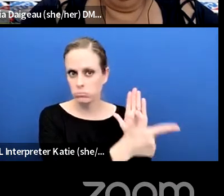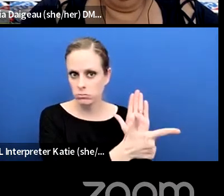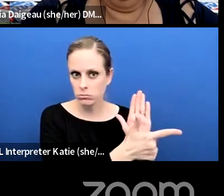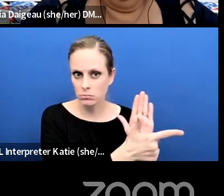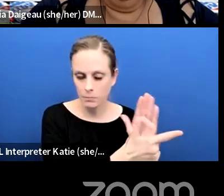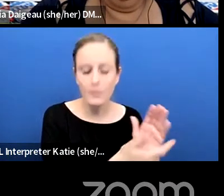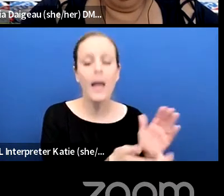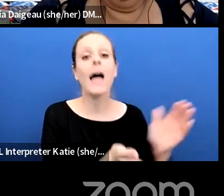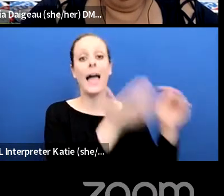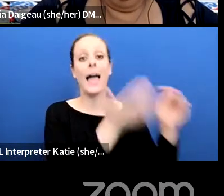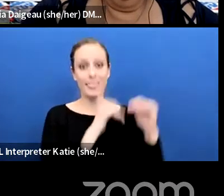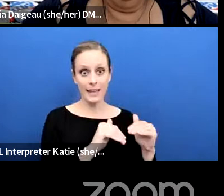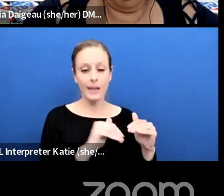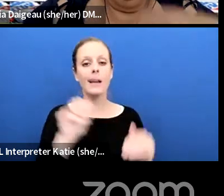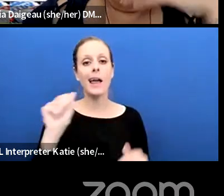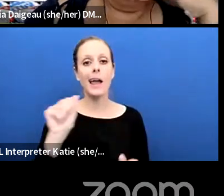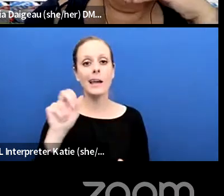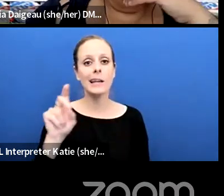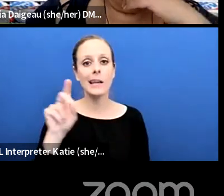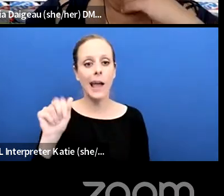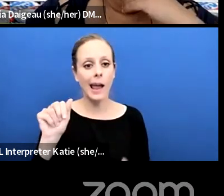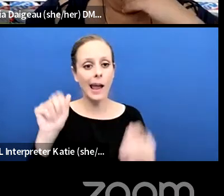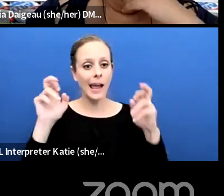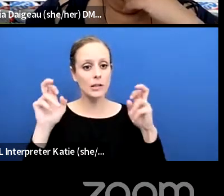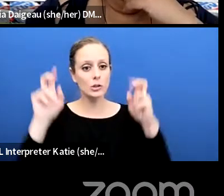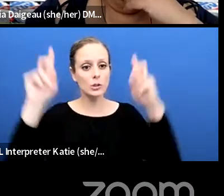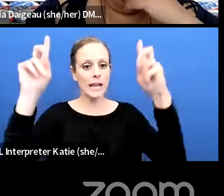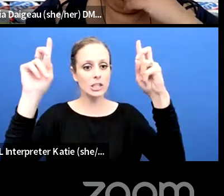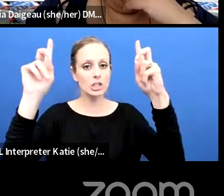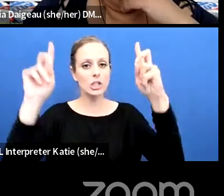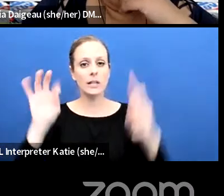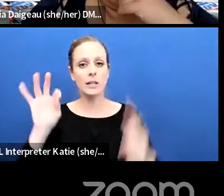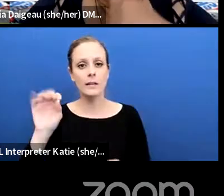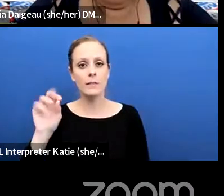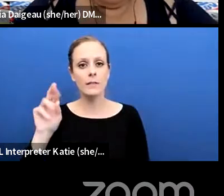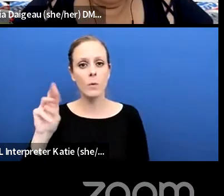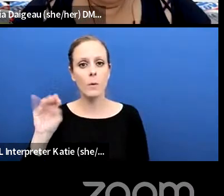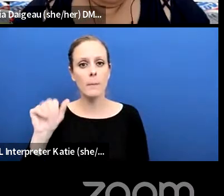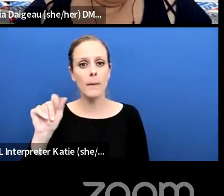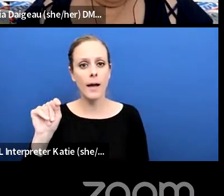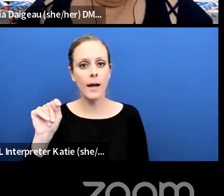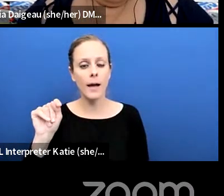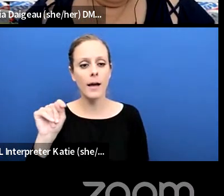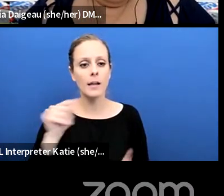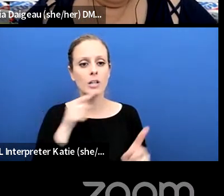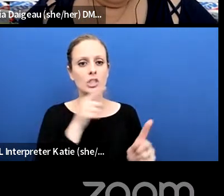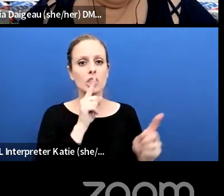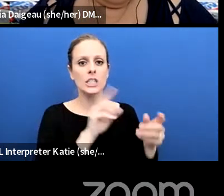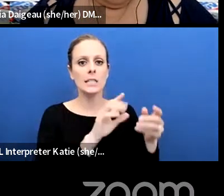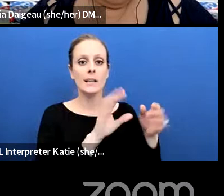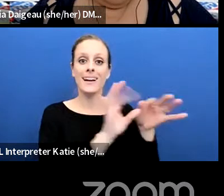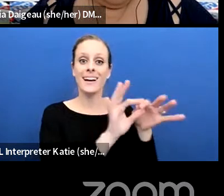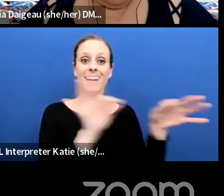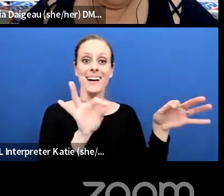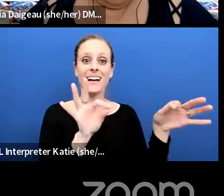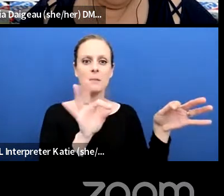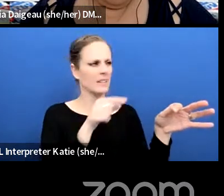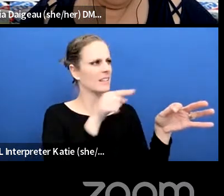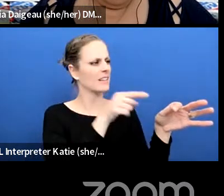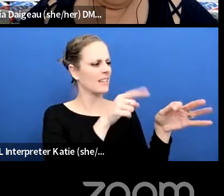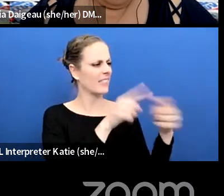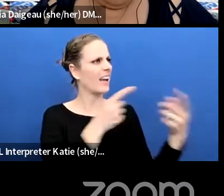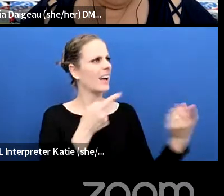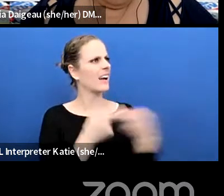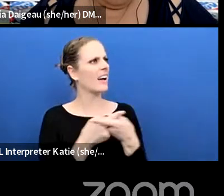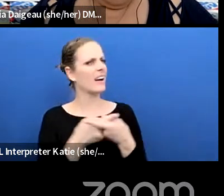ADA Education and Reform Act, I said, basically, this is counterintuitive to what you tried